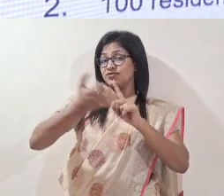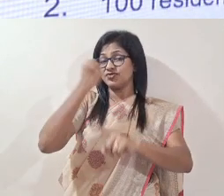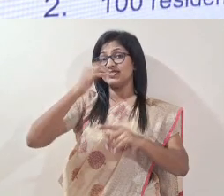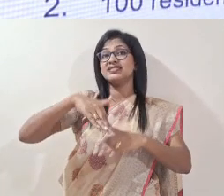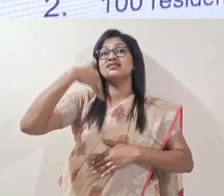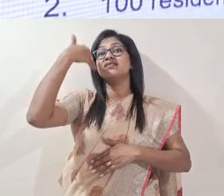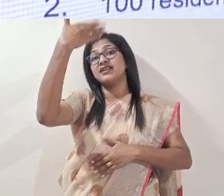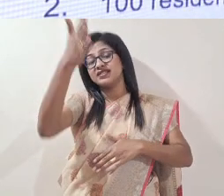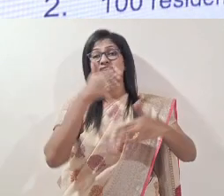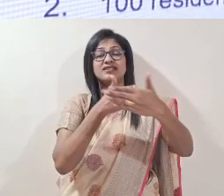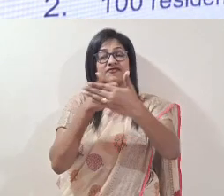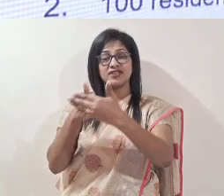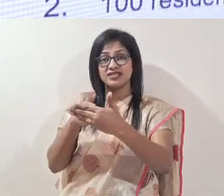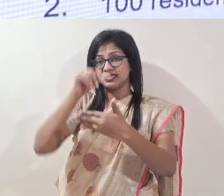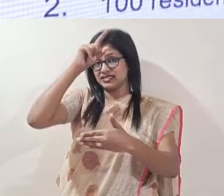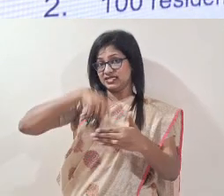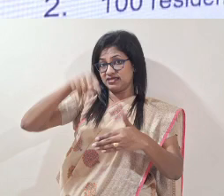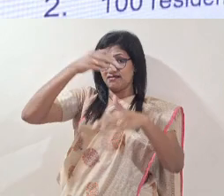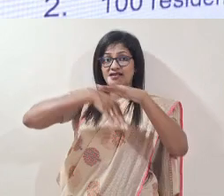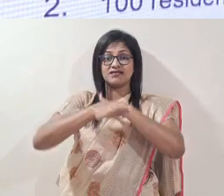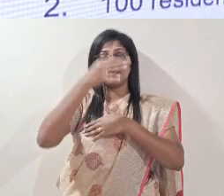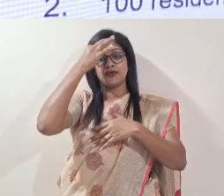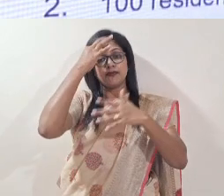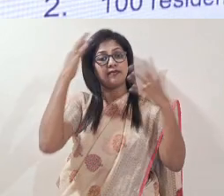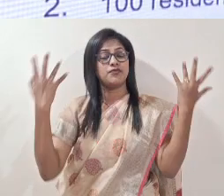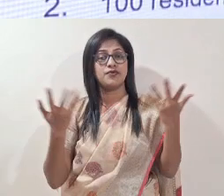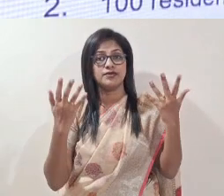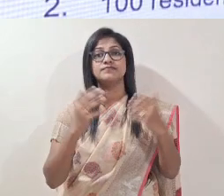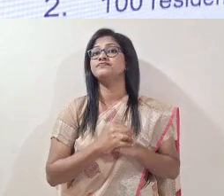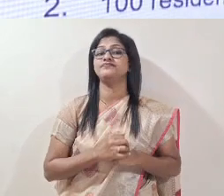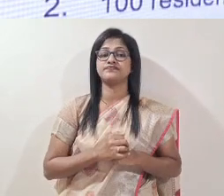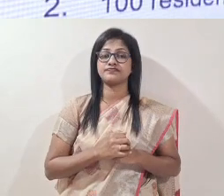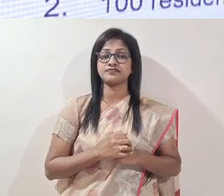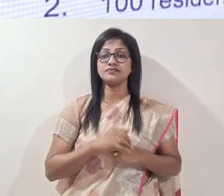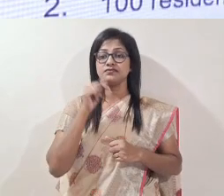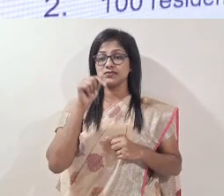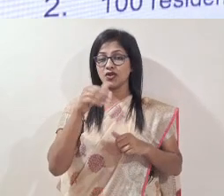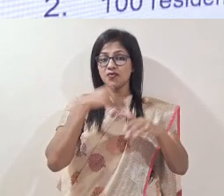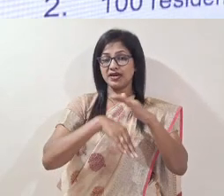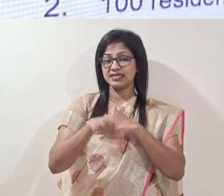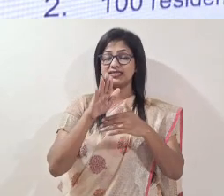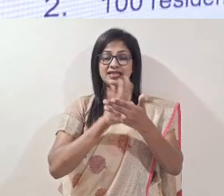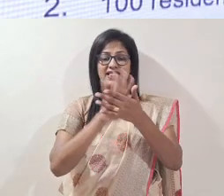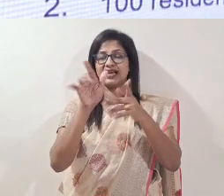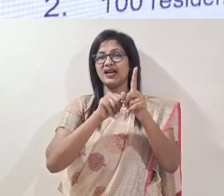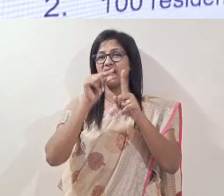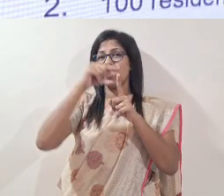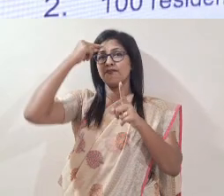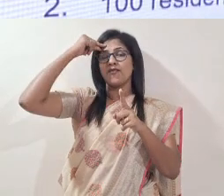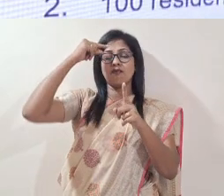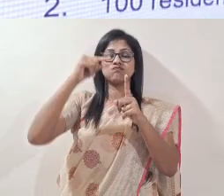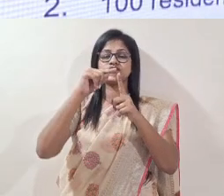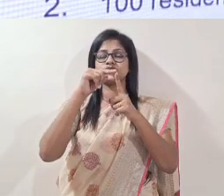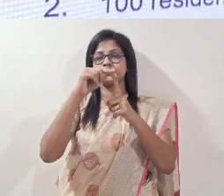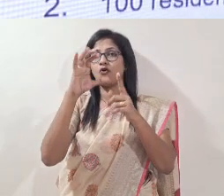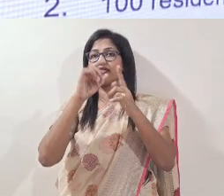and challenges in the future for India? So the hypothesis here was I'm going to assume